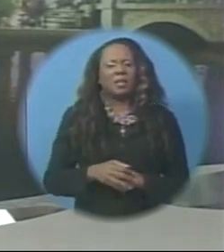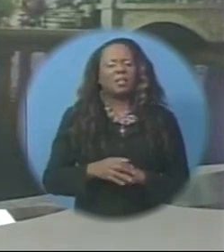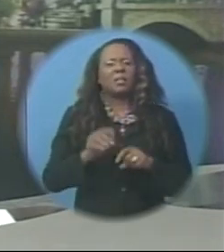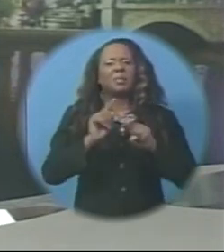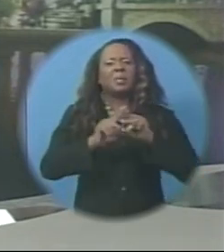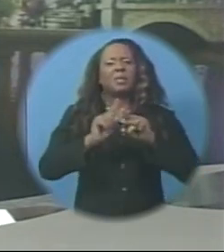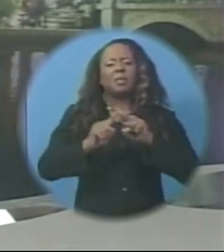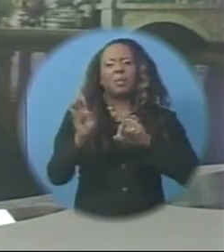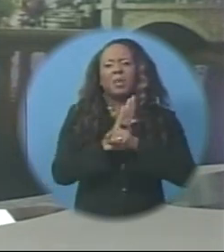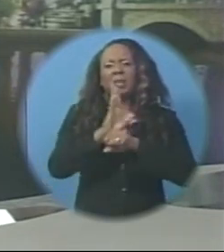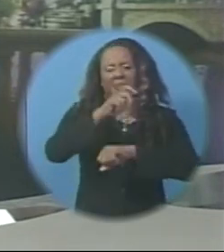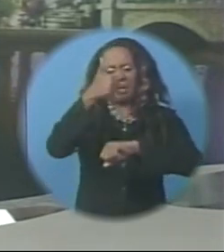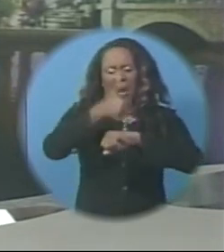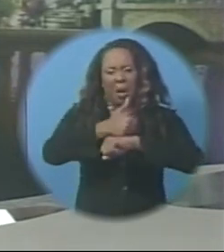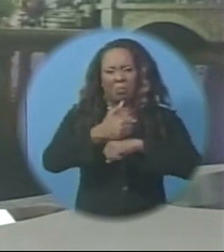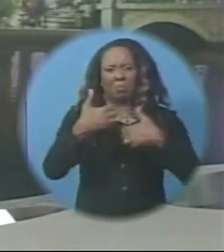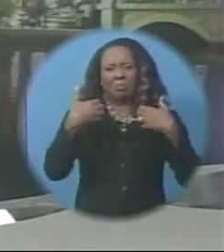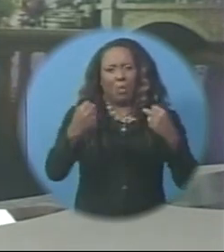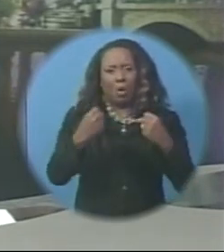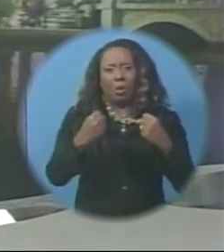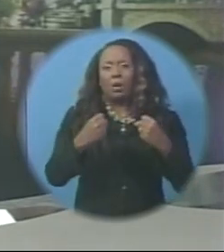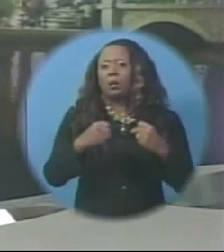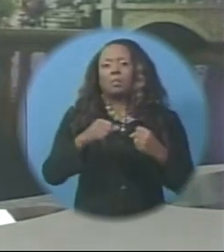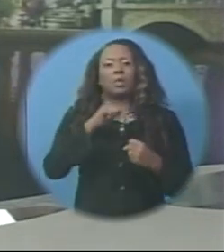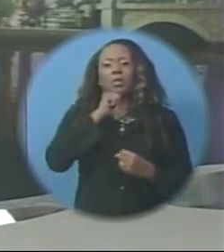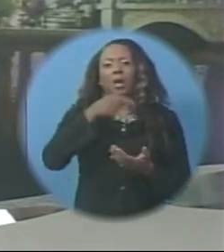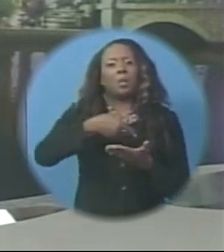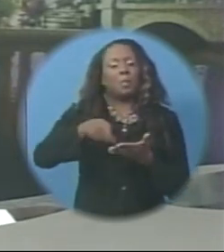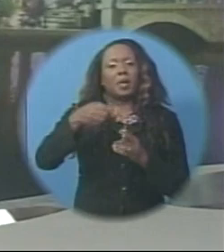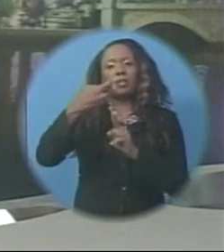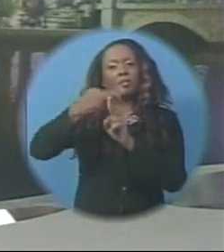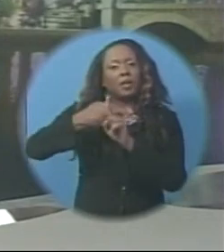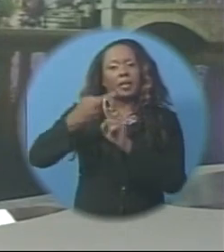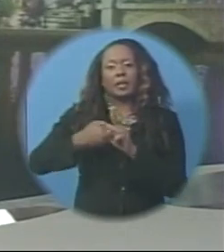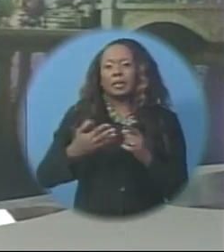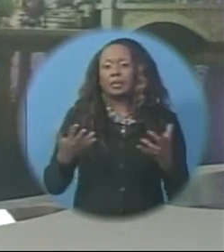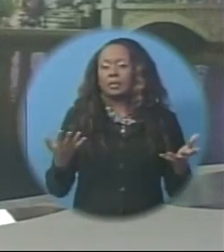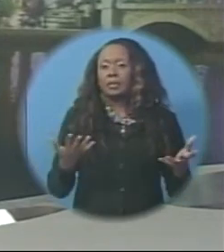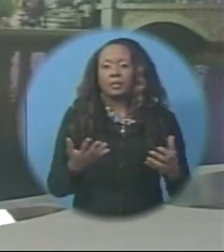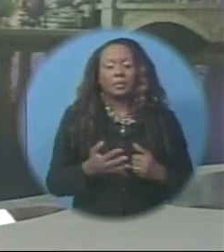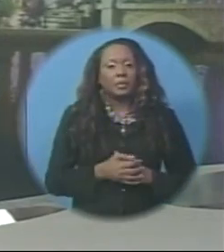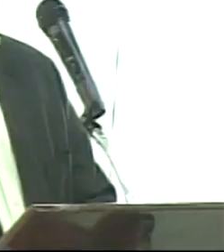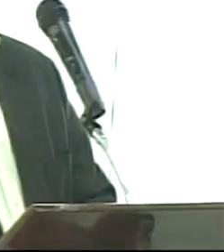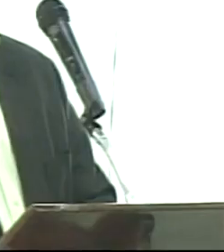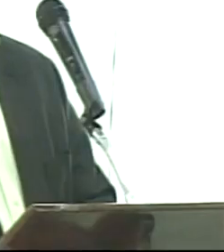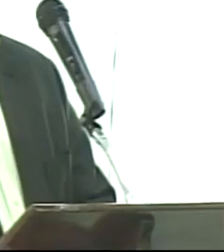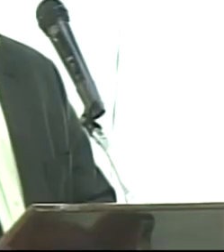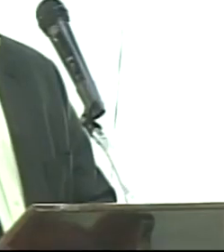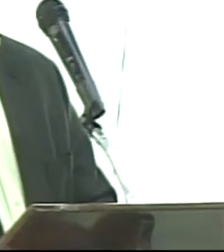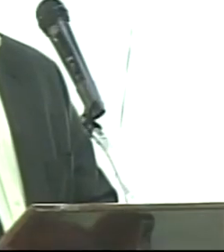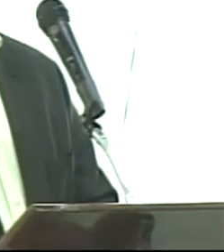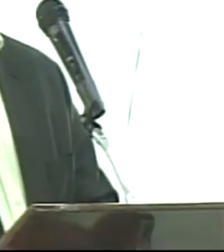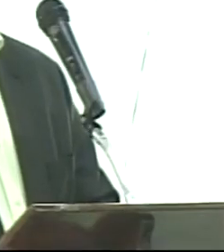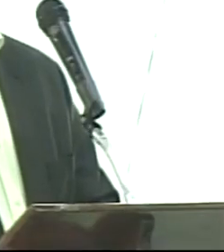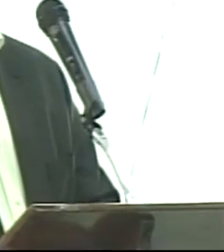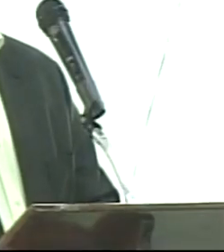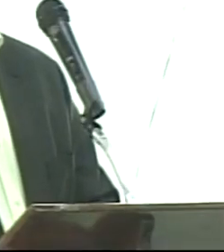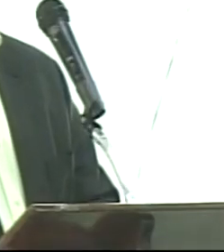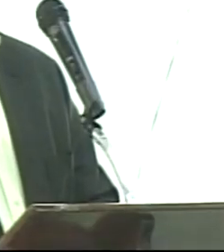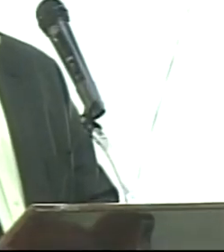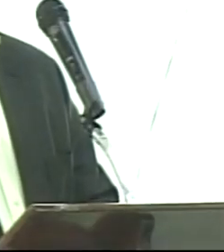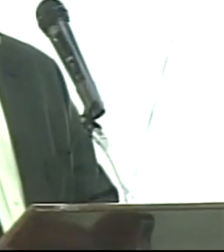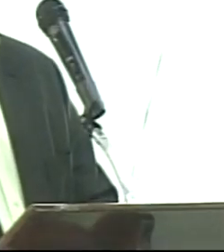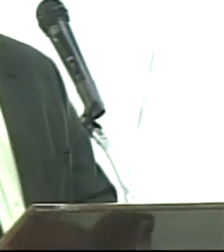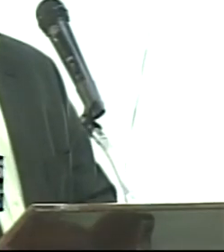of local businesses have racked up significant arrears which need to be paid. We quite often criticize the government and put a